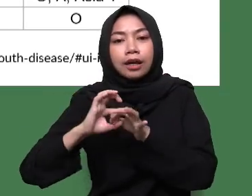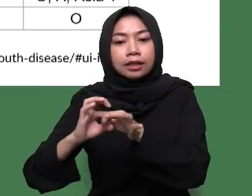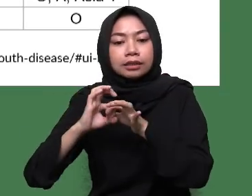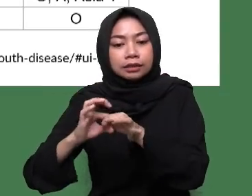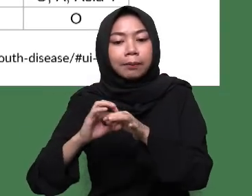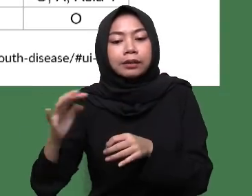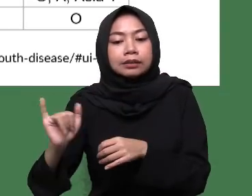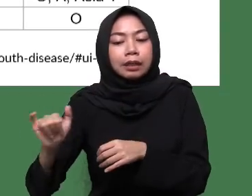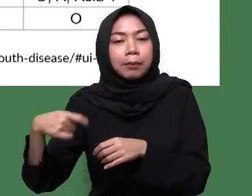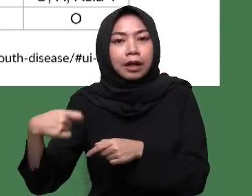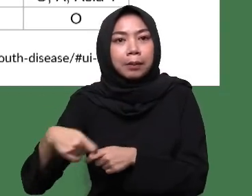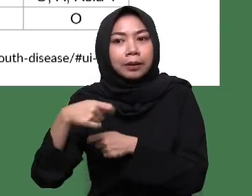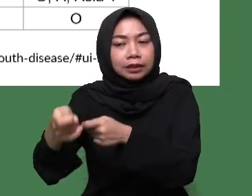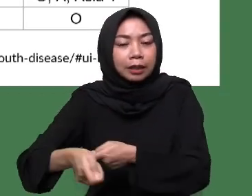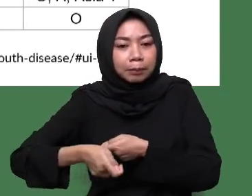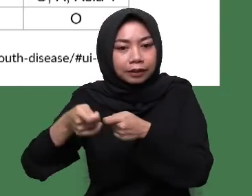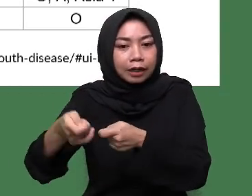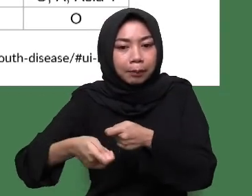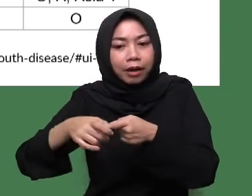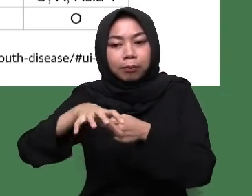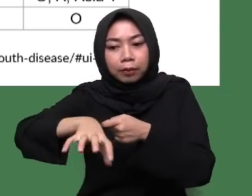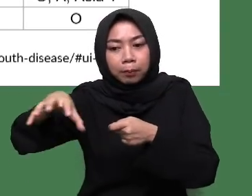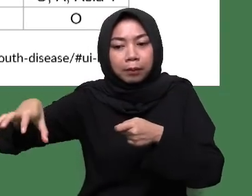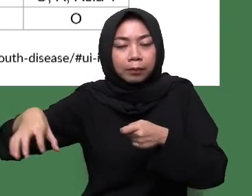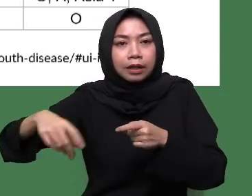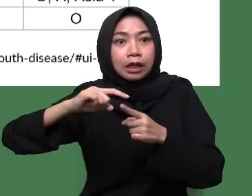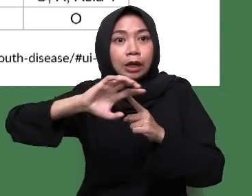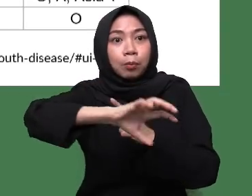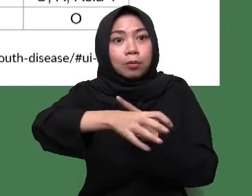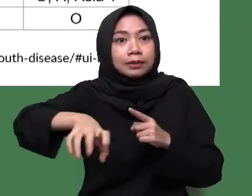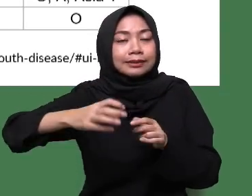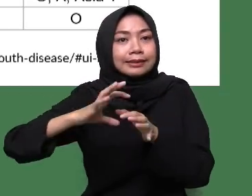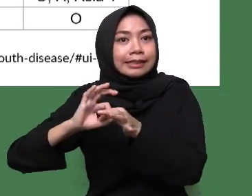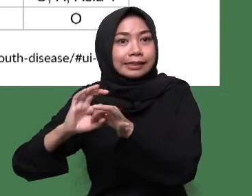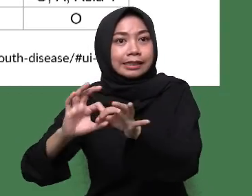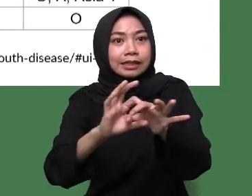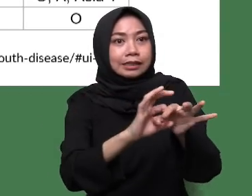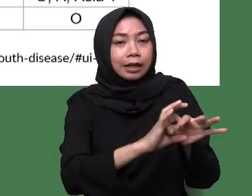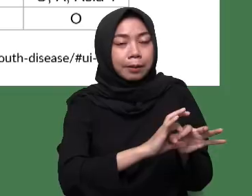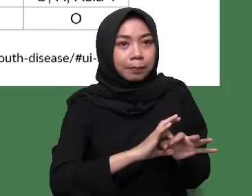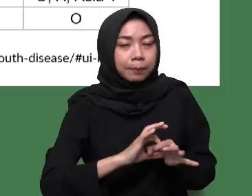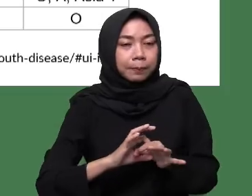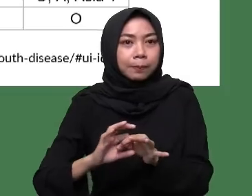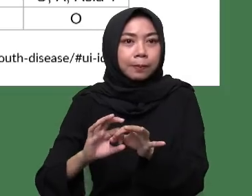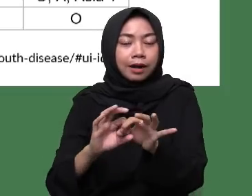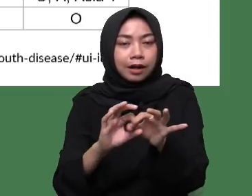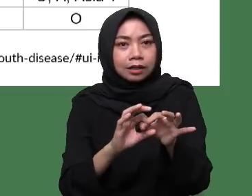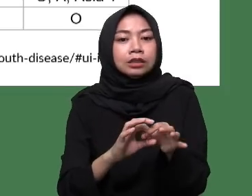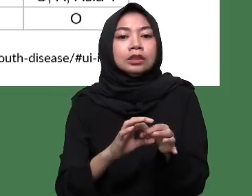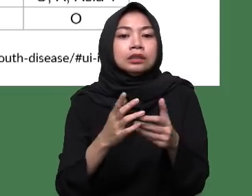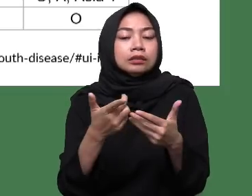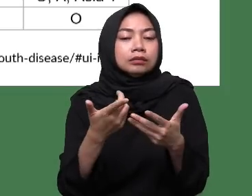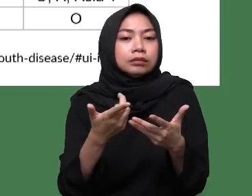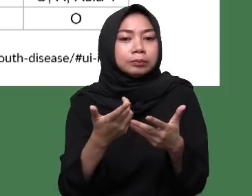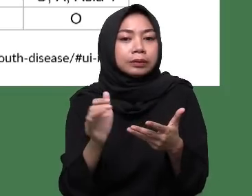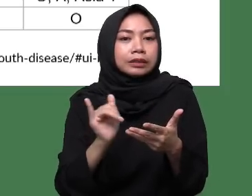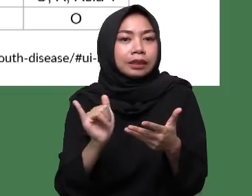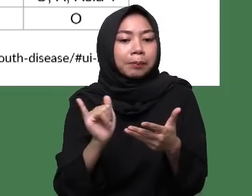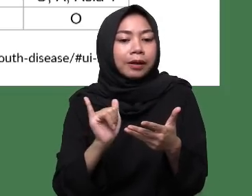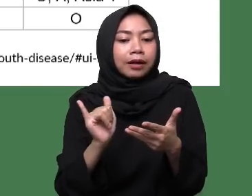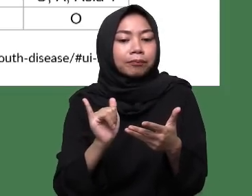the Ministry of Agriculture and stakeholders at the provincial and district level, also involved all the